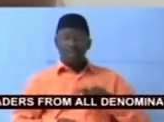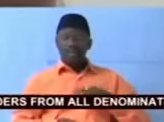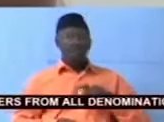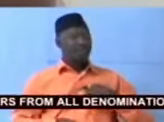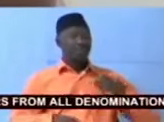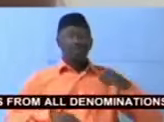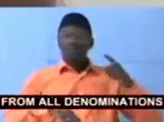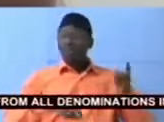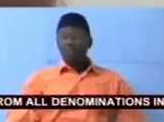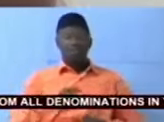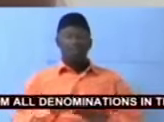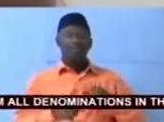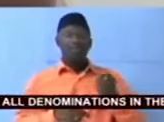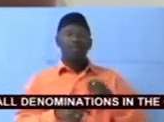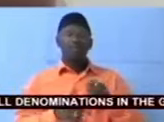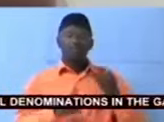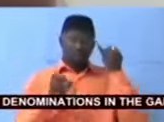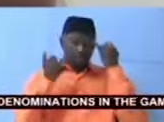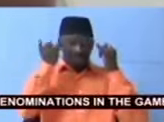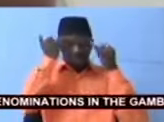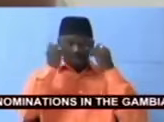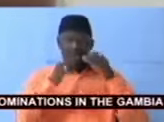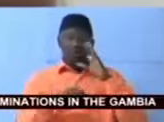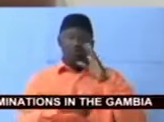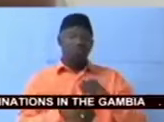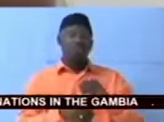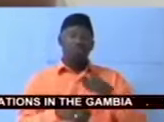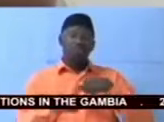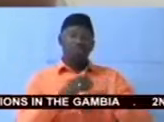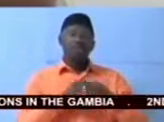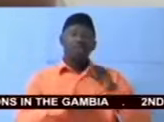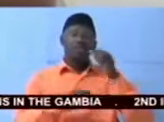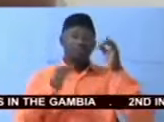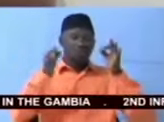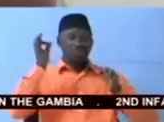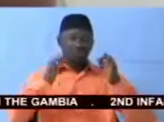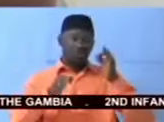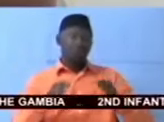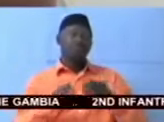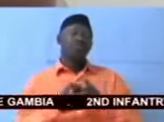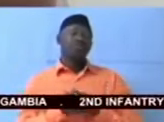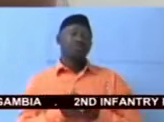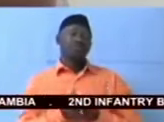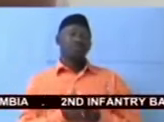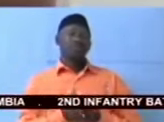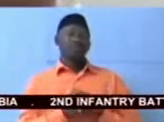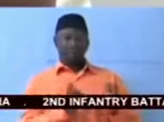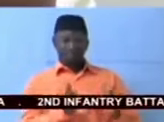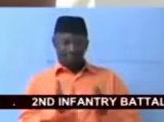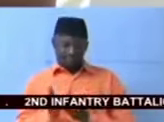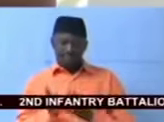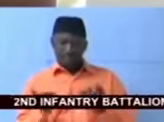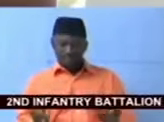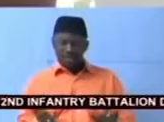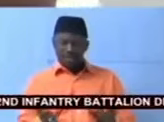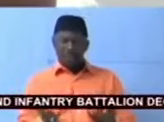Please, can you explain to this commission what you meant by this statement? Yes,